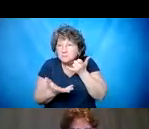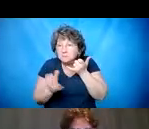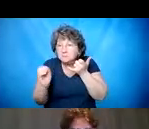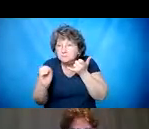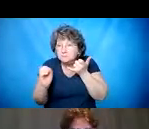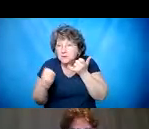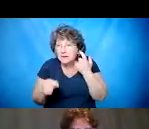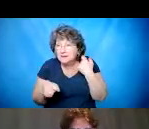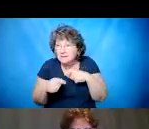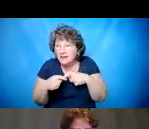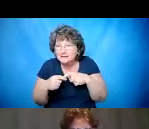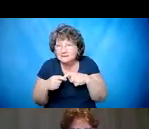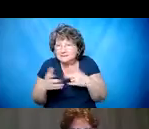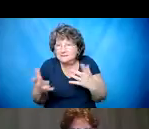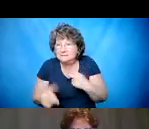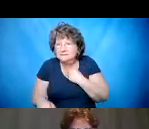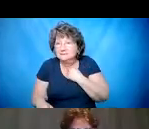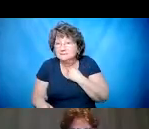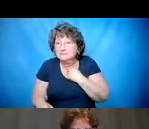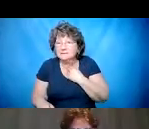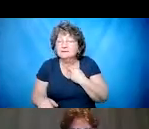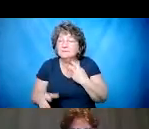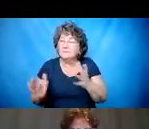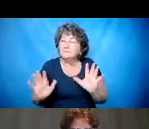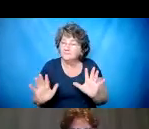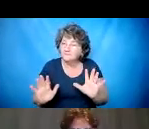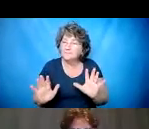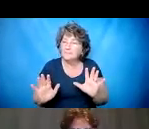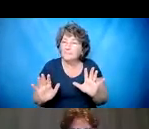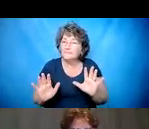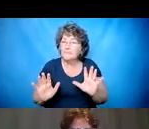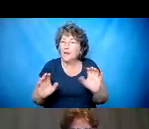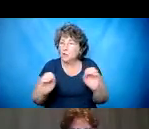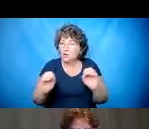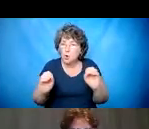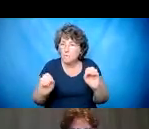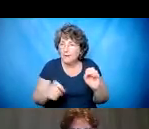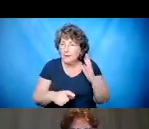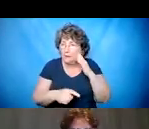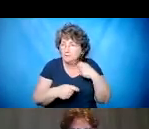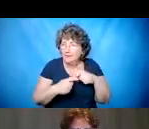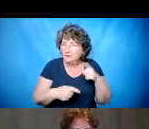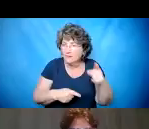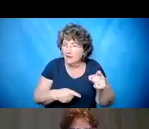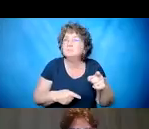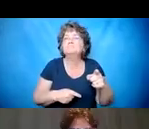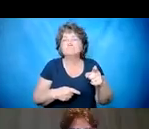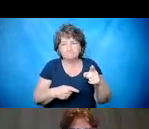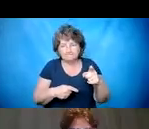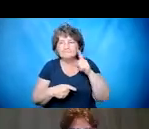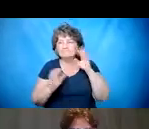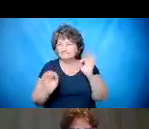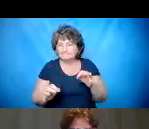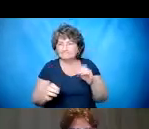my language, then we agree that they will return my telephone